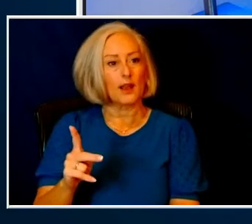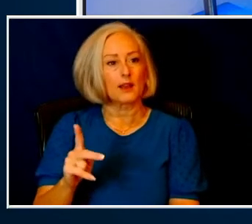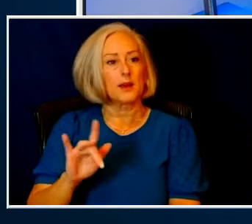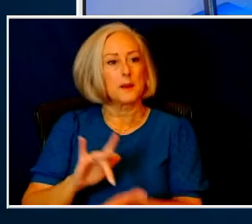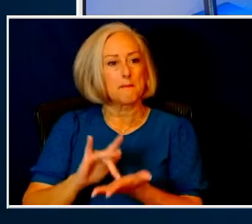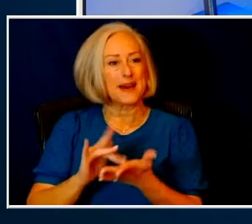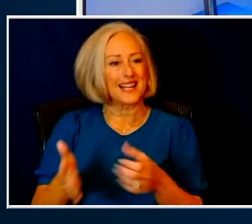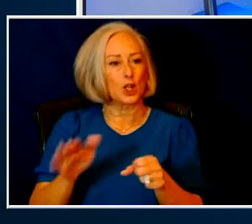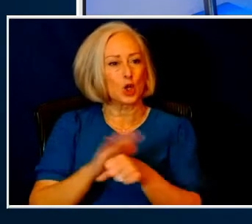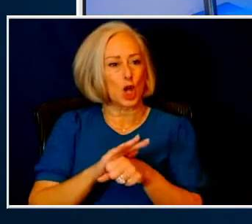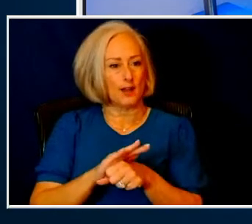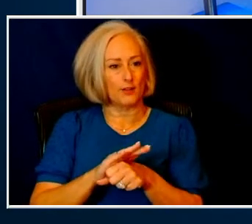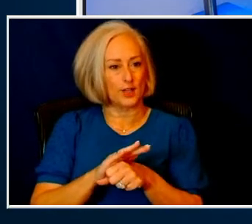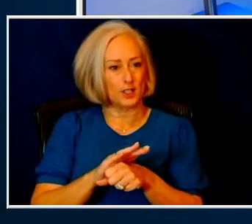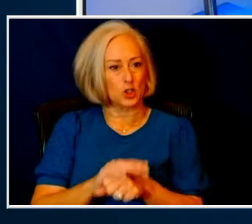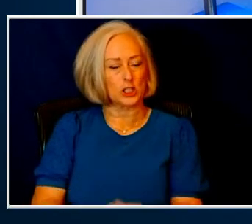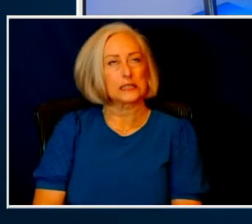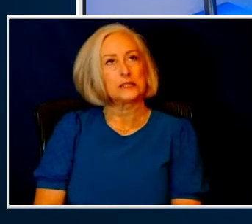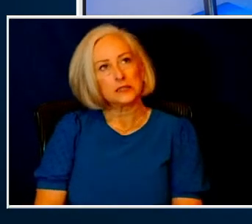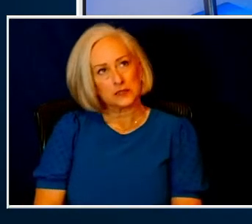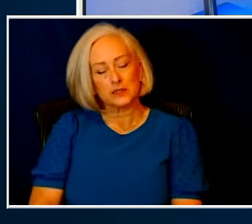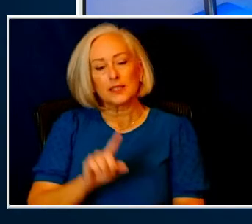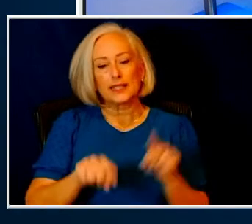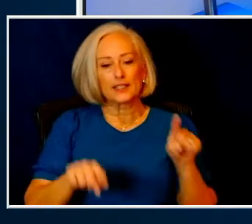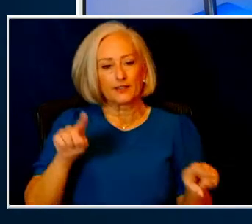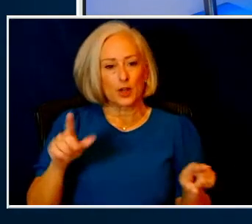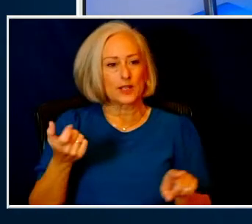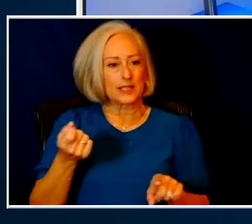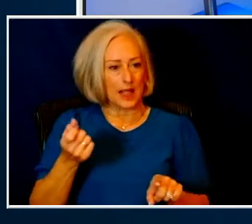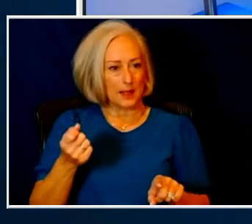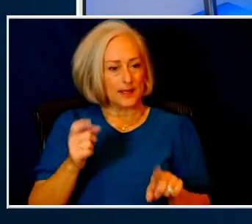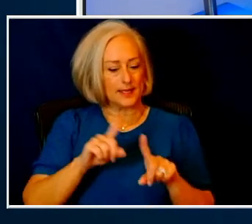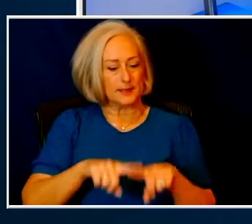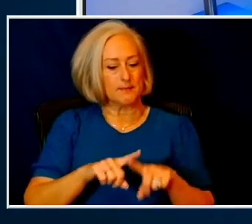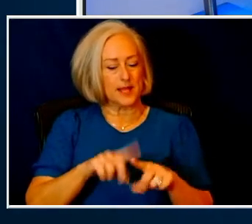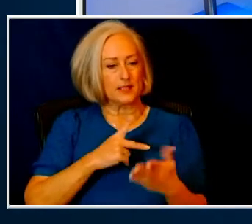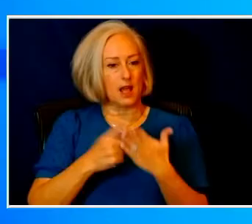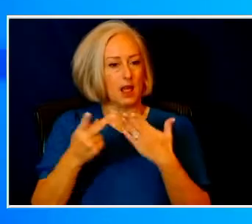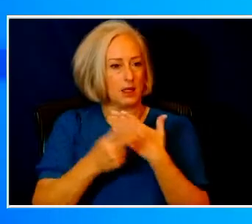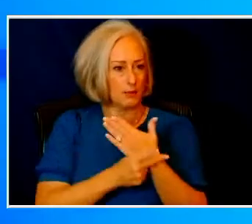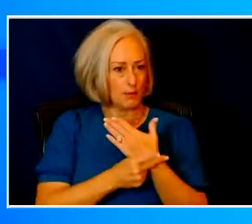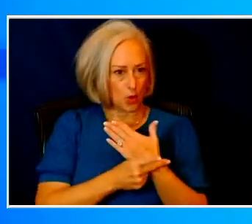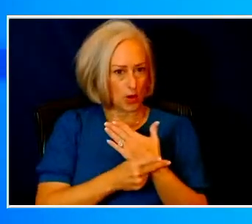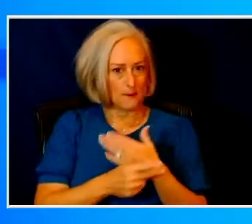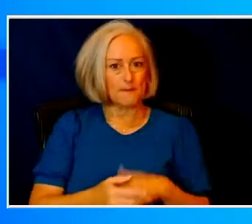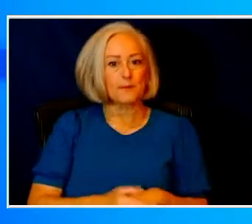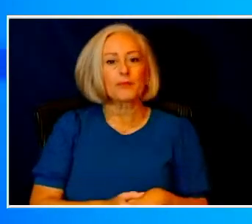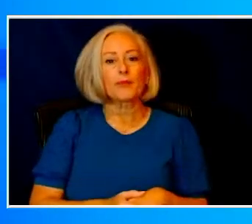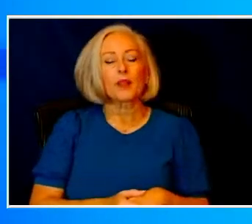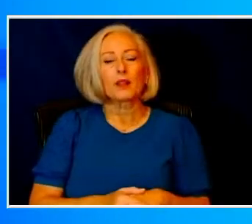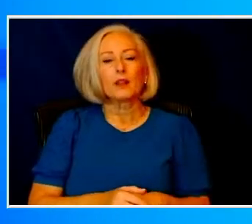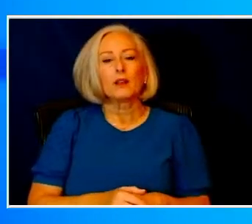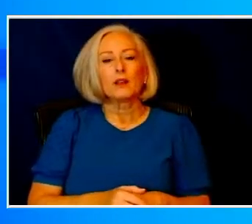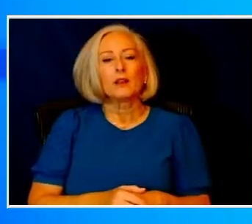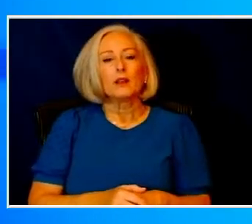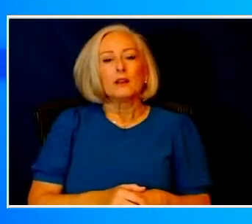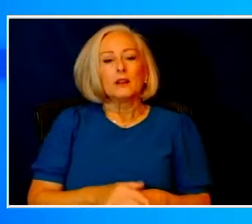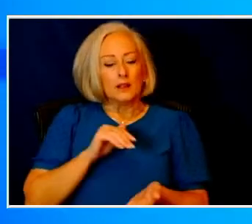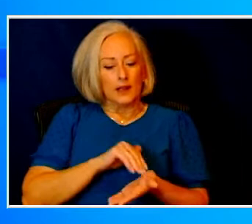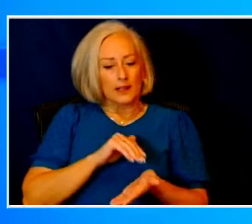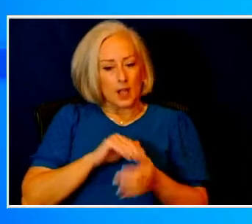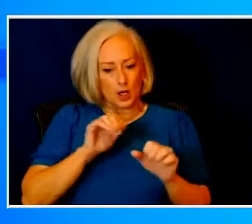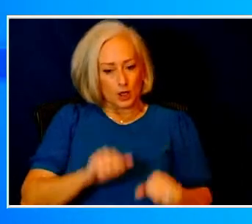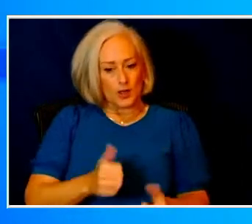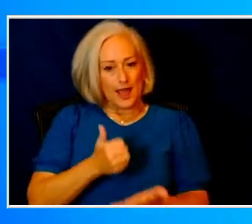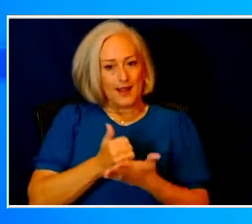one varies a little bit, and there's also different types of programs. So coming in, the physicians can help navigate what's the